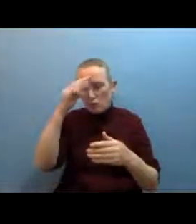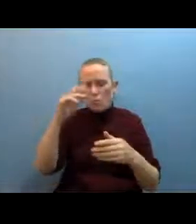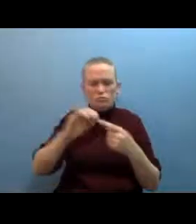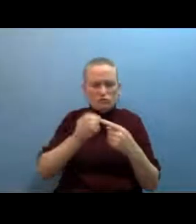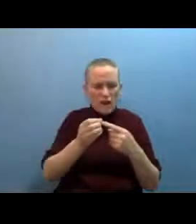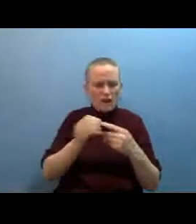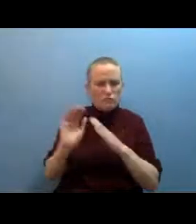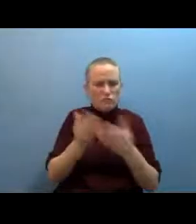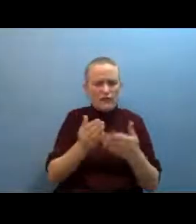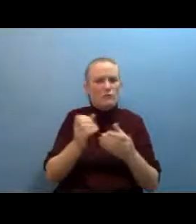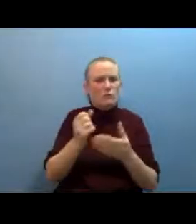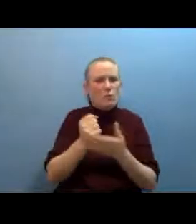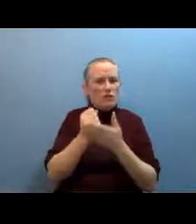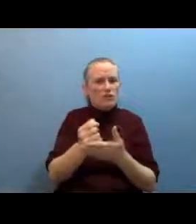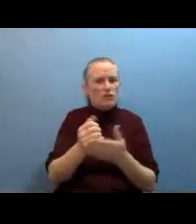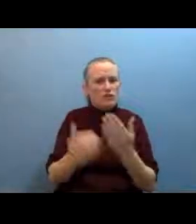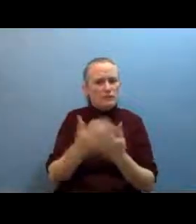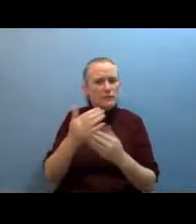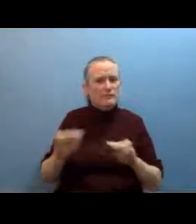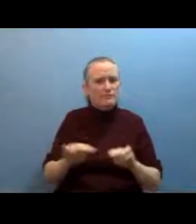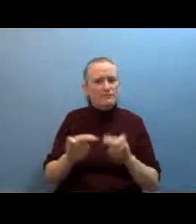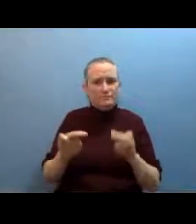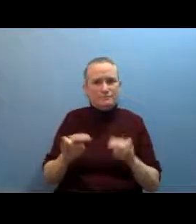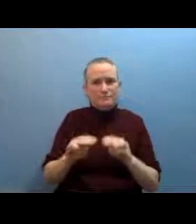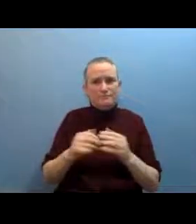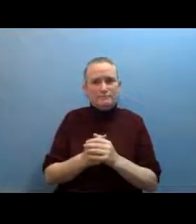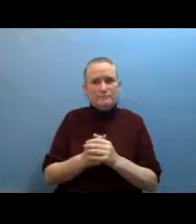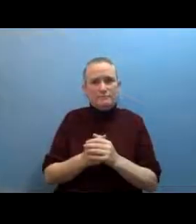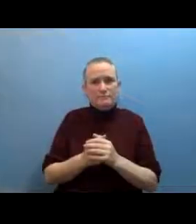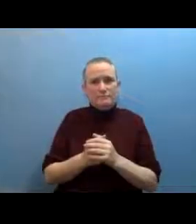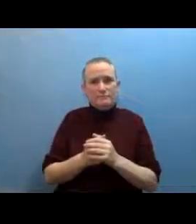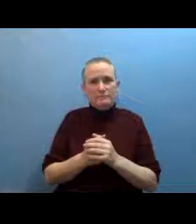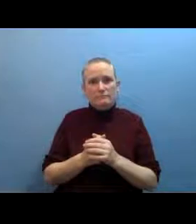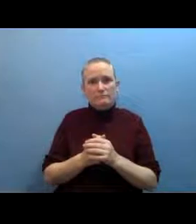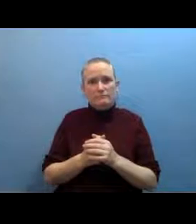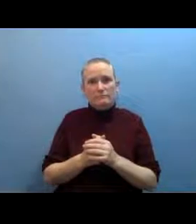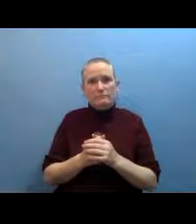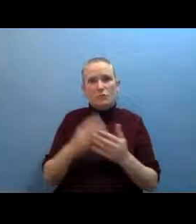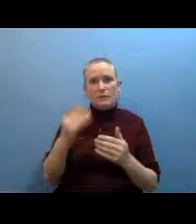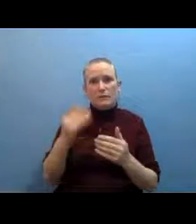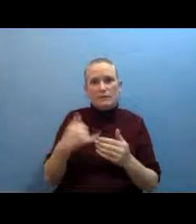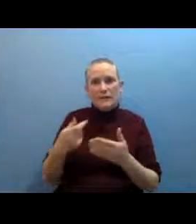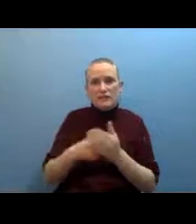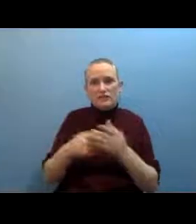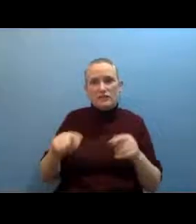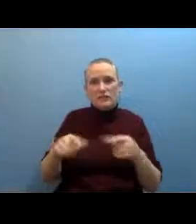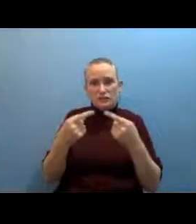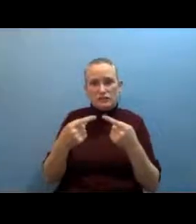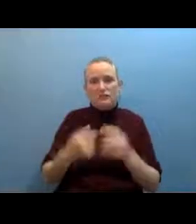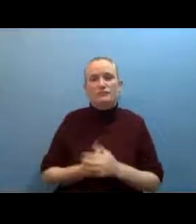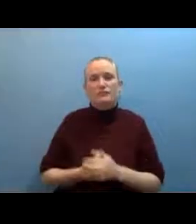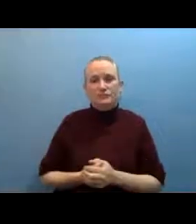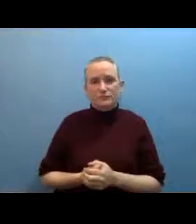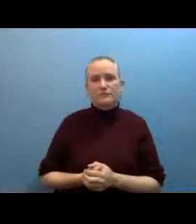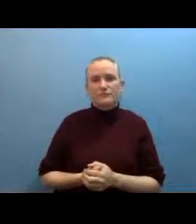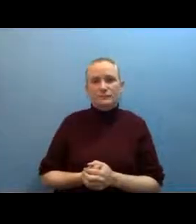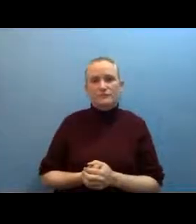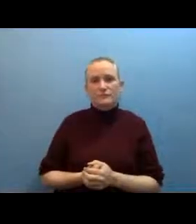provide support for young people because of these extra challenges that they're facing.